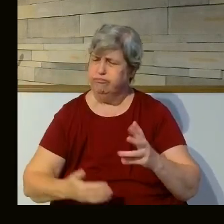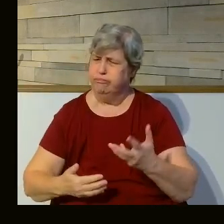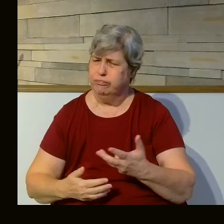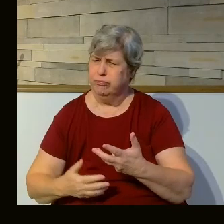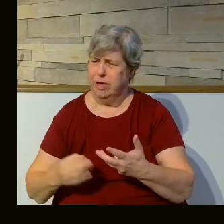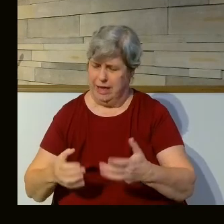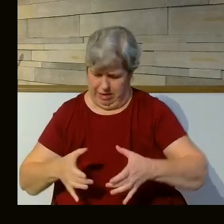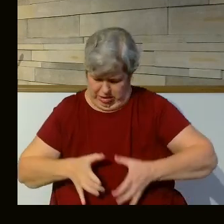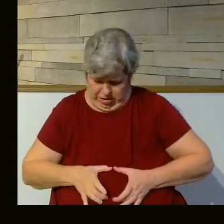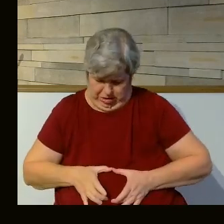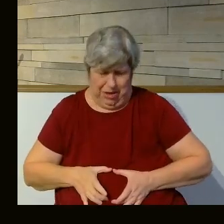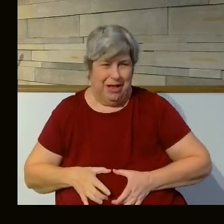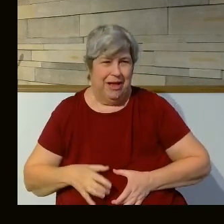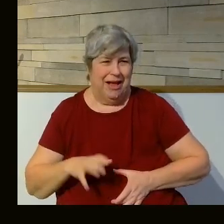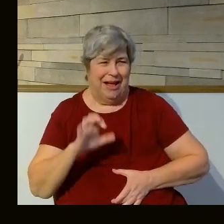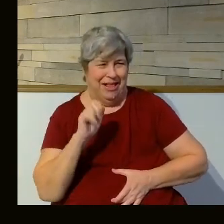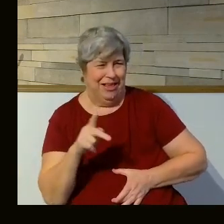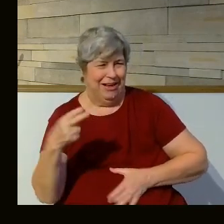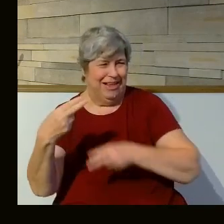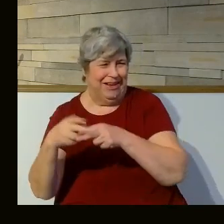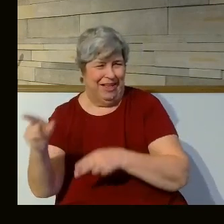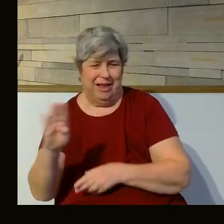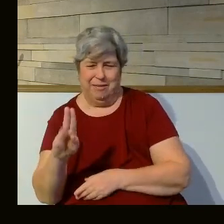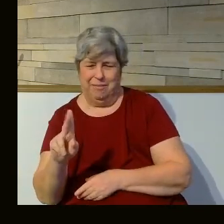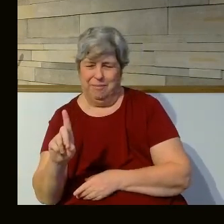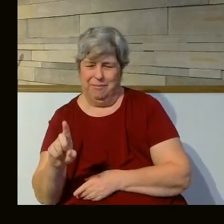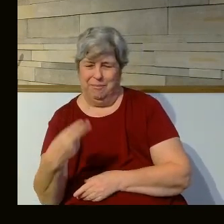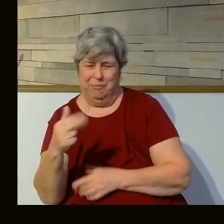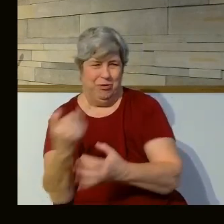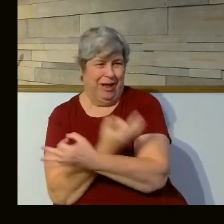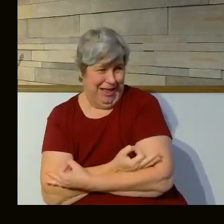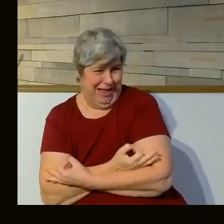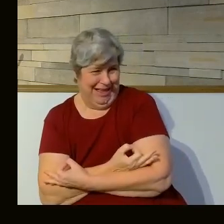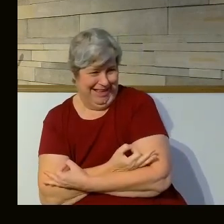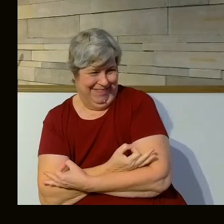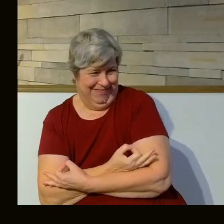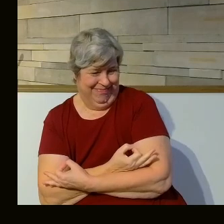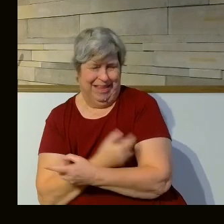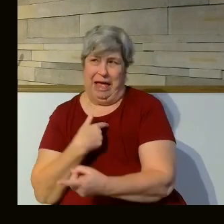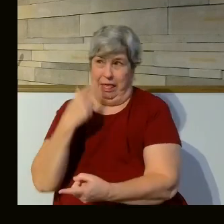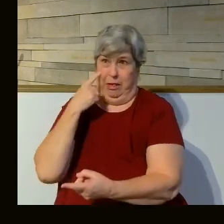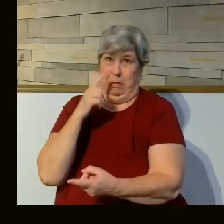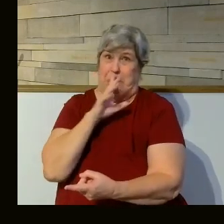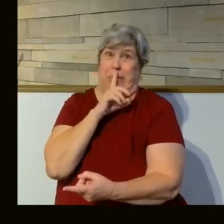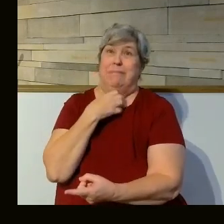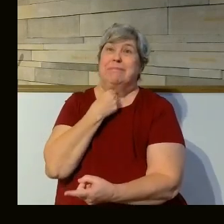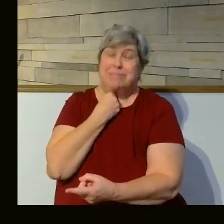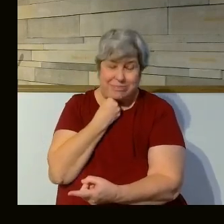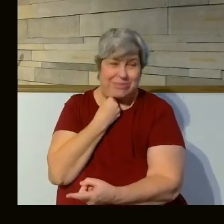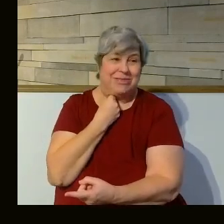clock planted firmly in his belly button, goes by the name Buddha, I'm going to think, I'm in trouble, all